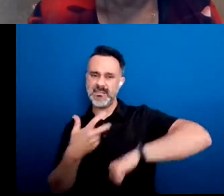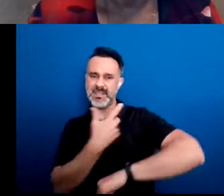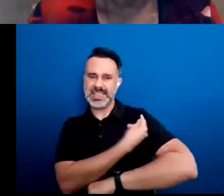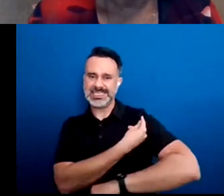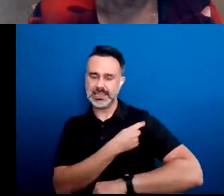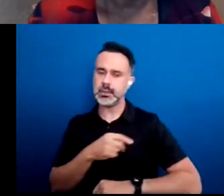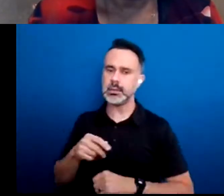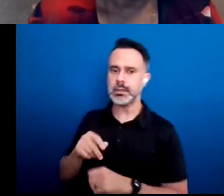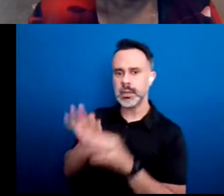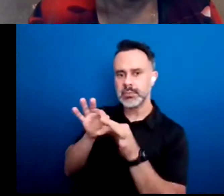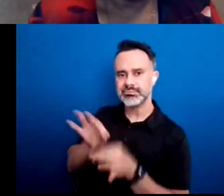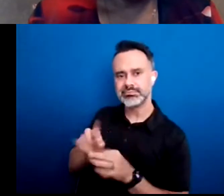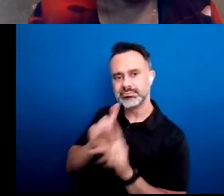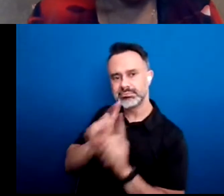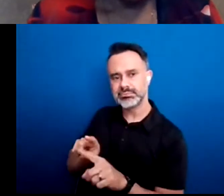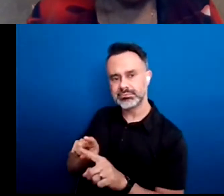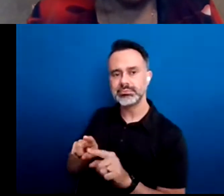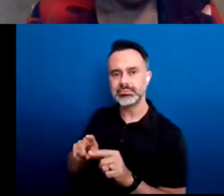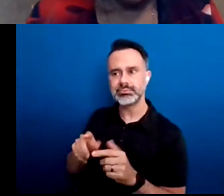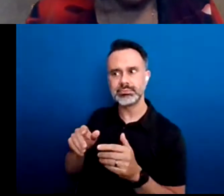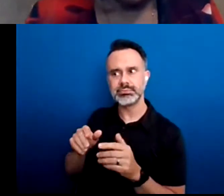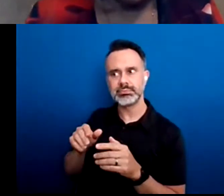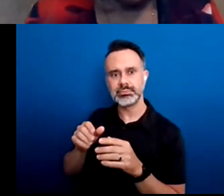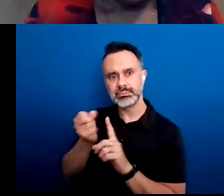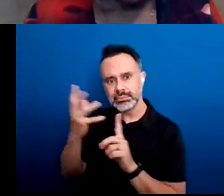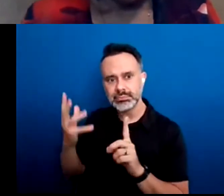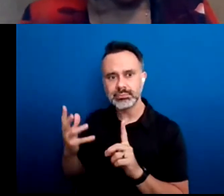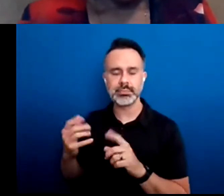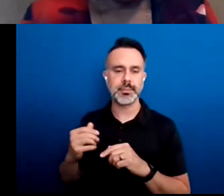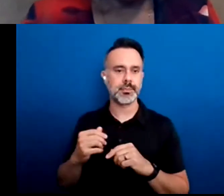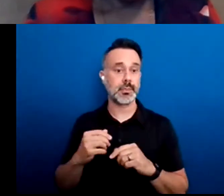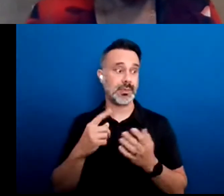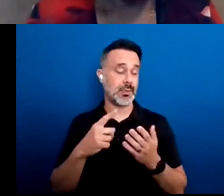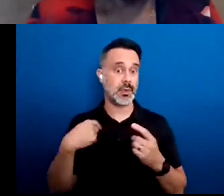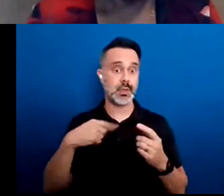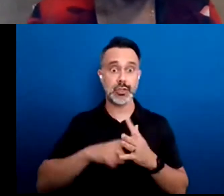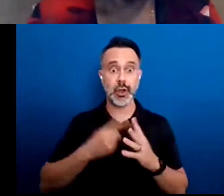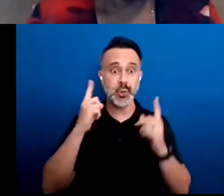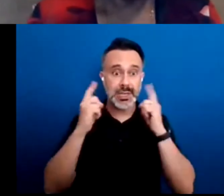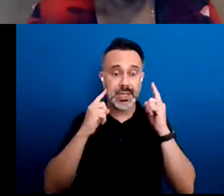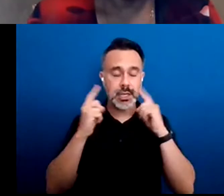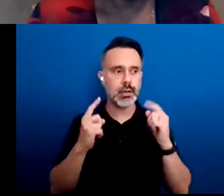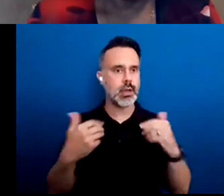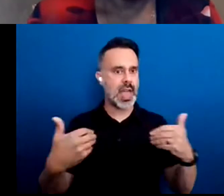when we start hearing news that there's more vaccine than there are people lined up to get it,